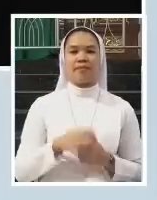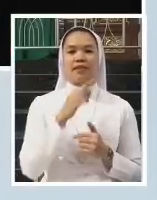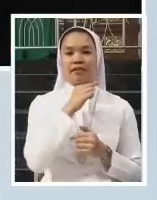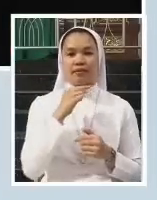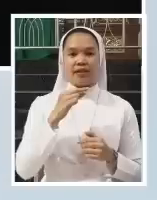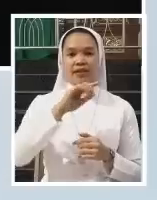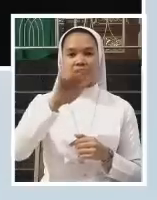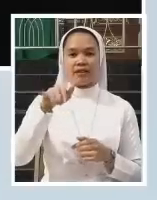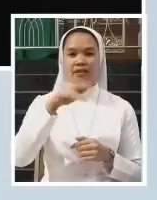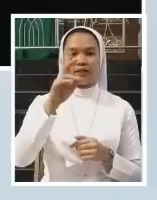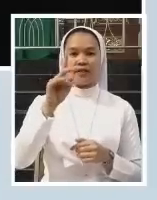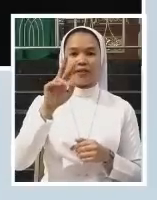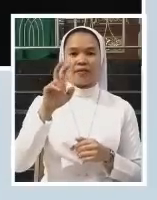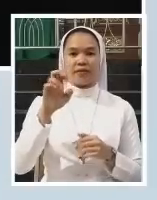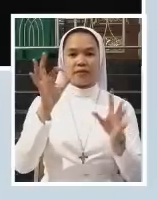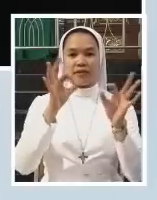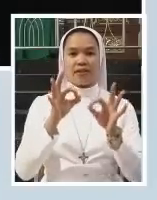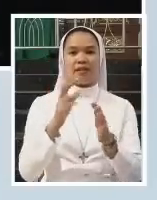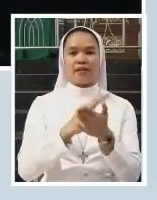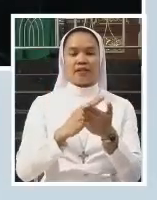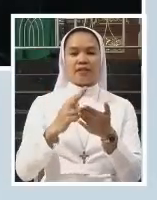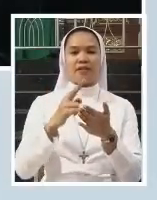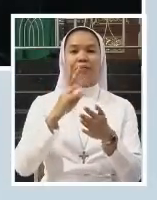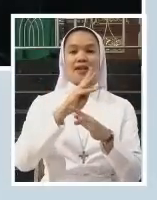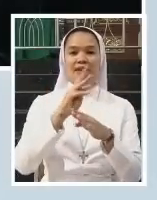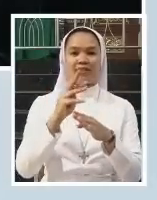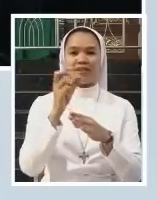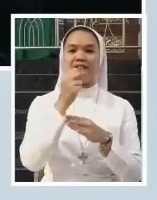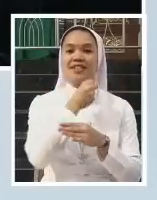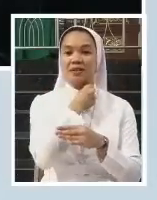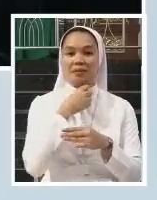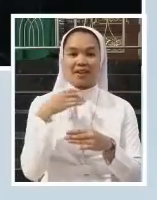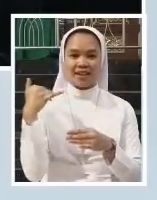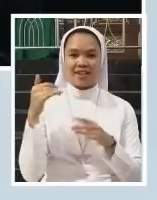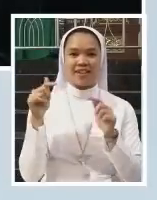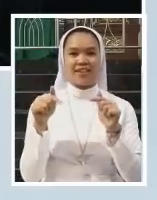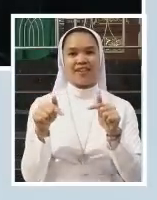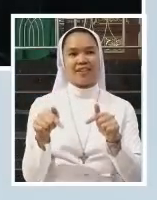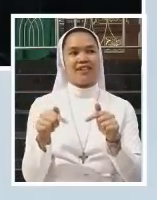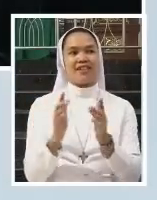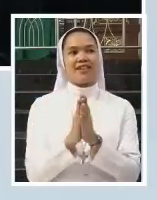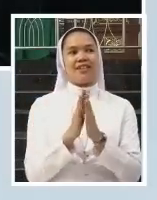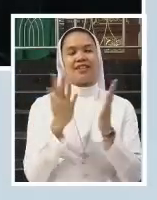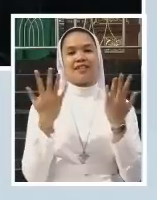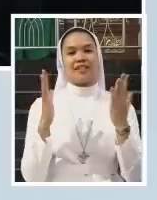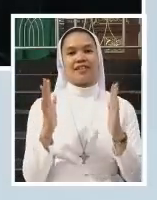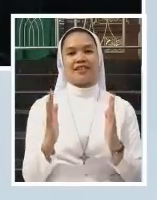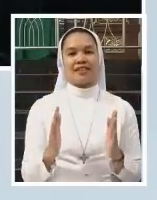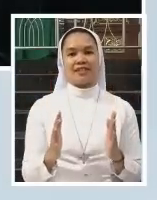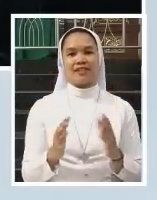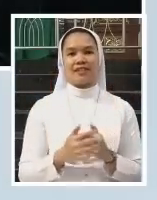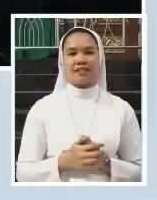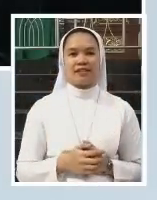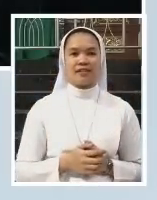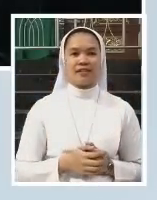Father John Oliva, Formator, Holy Rosary Major Seminary, Concepcion Pequeña, Naga City.